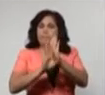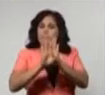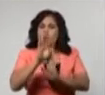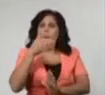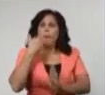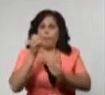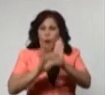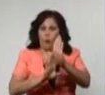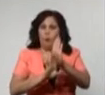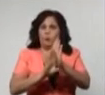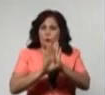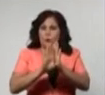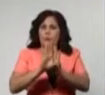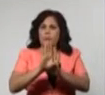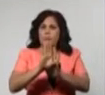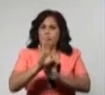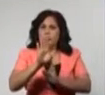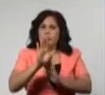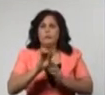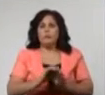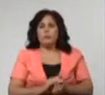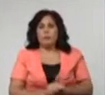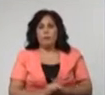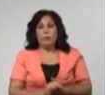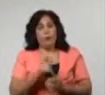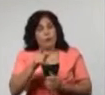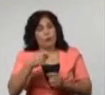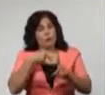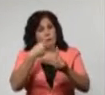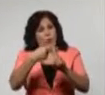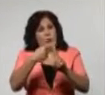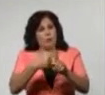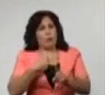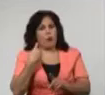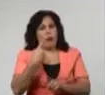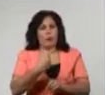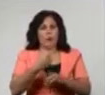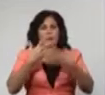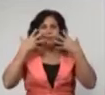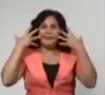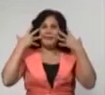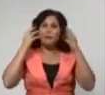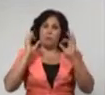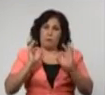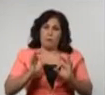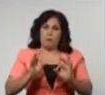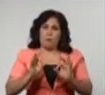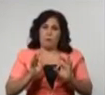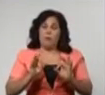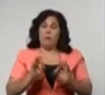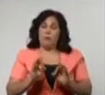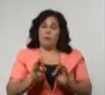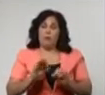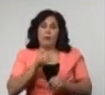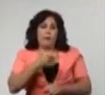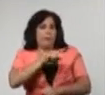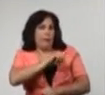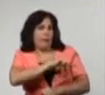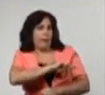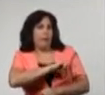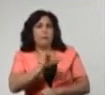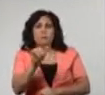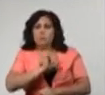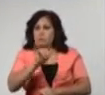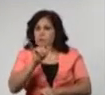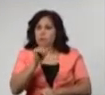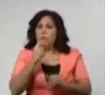As expected, our doctors are using all their accumulated experience and the available